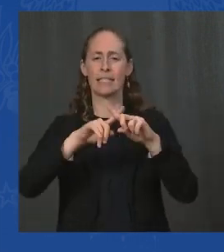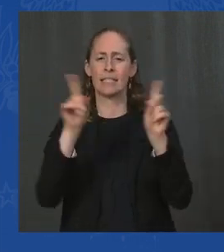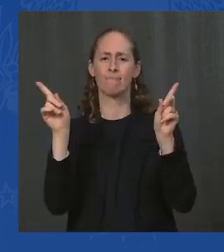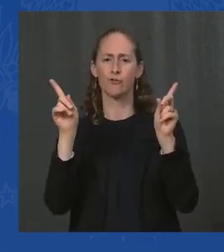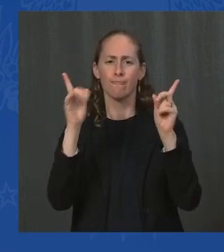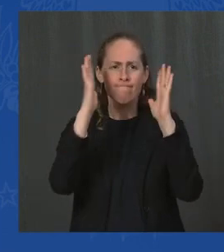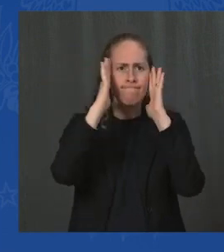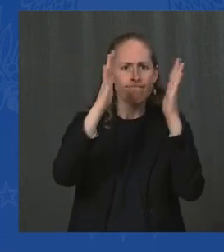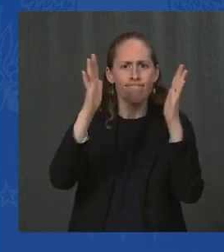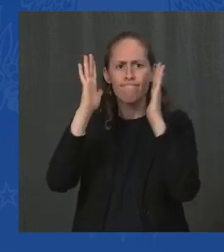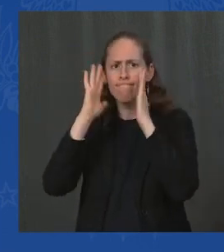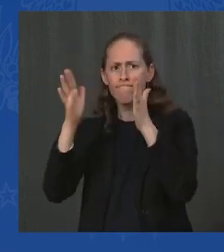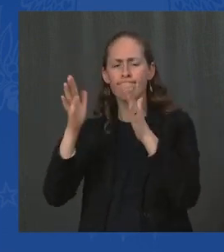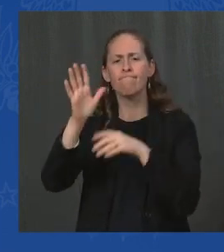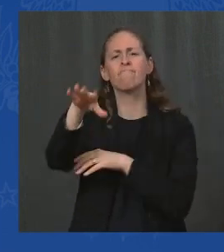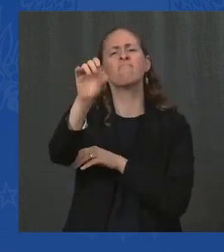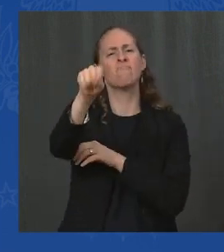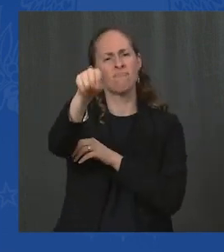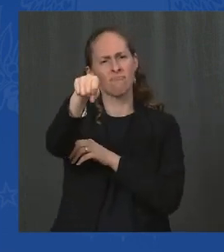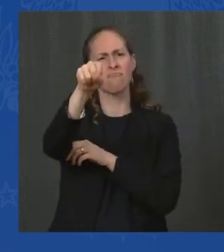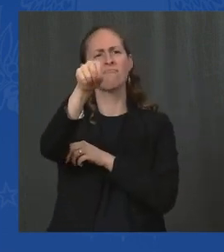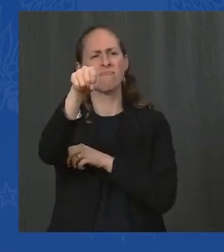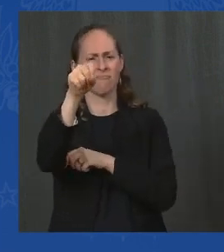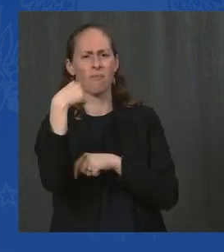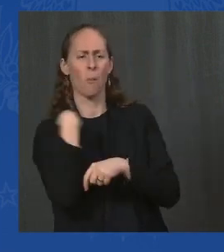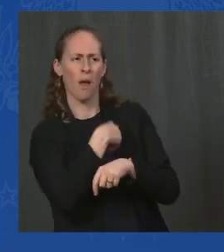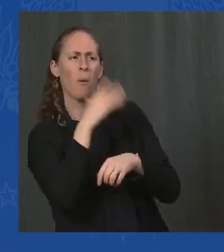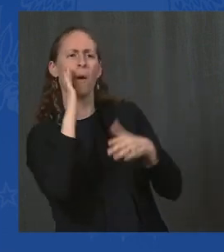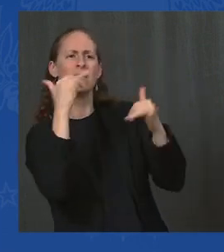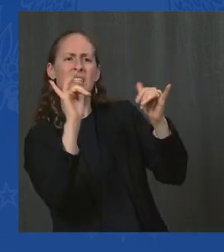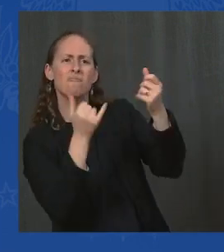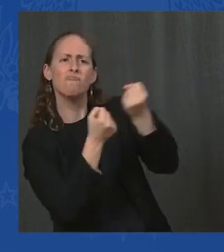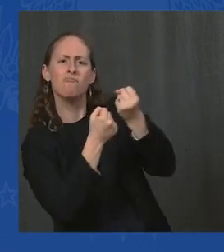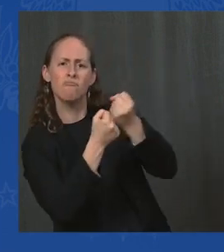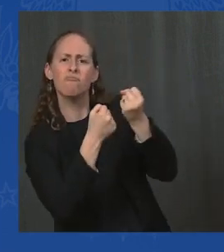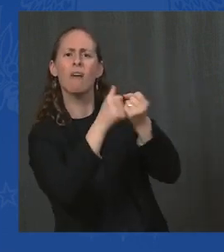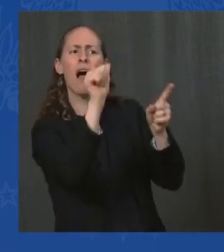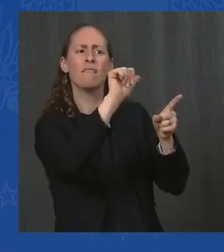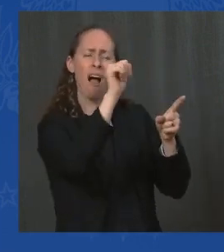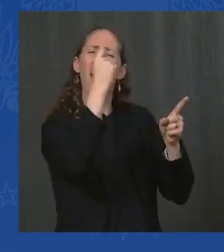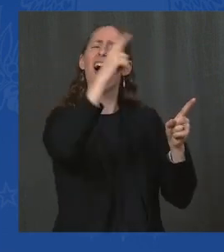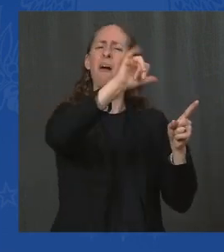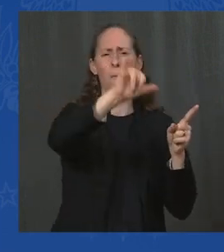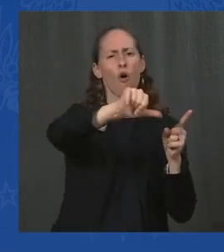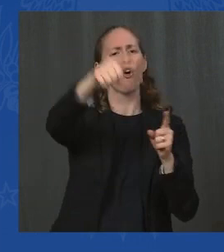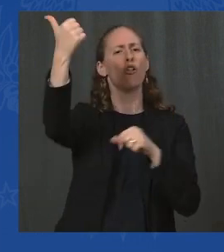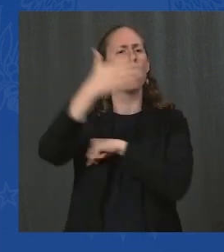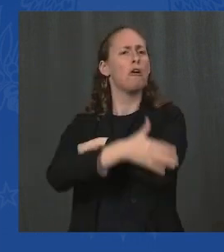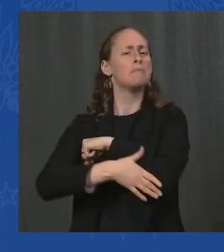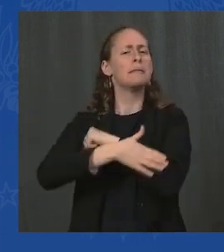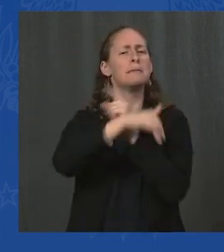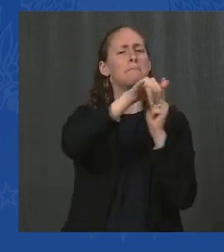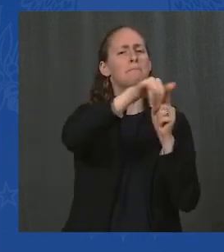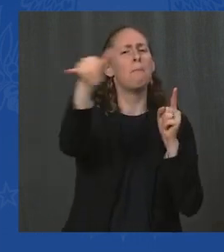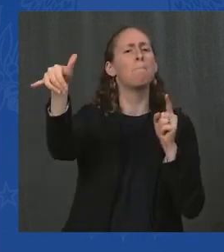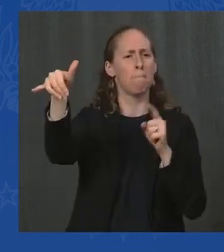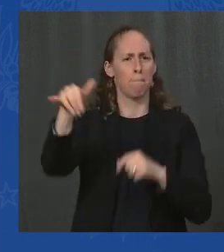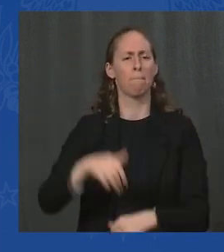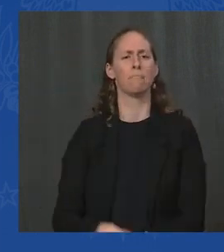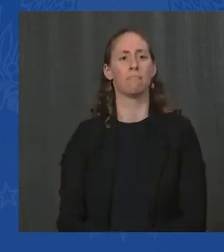Afghanistan and other countries. We just don't need to fight a ground war to do